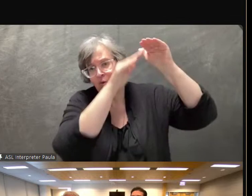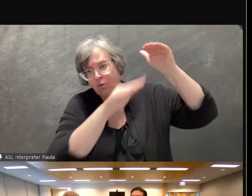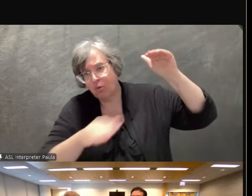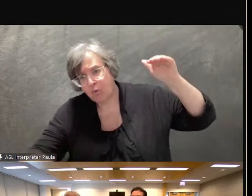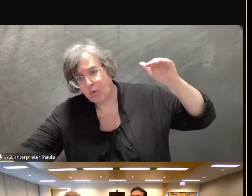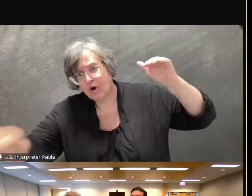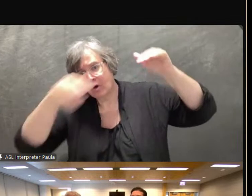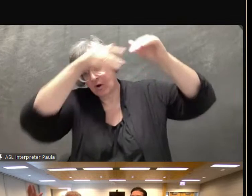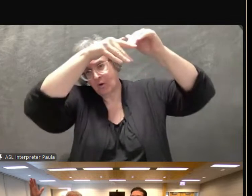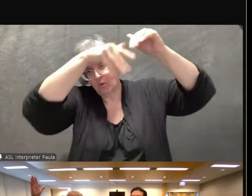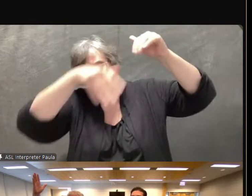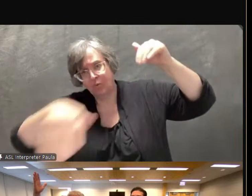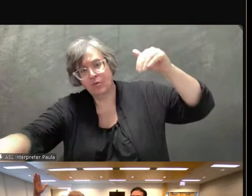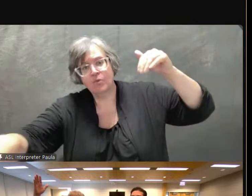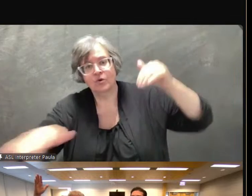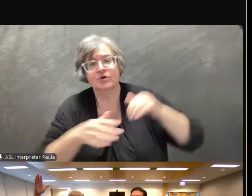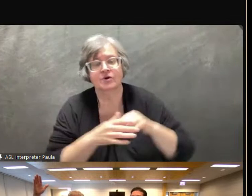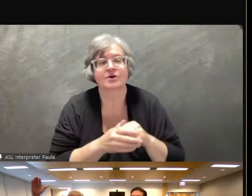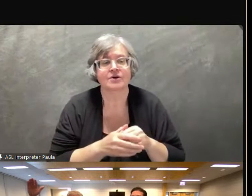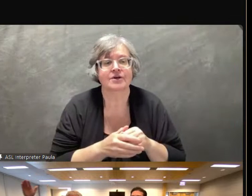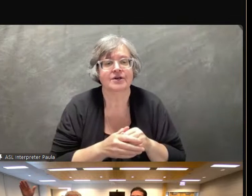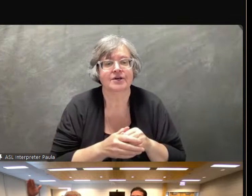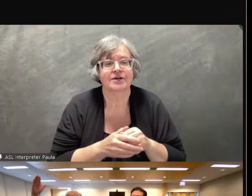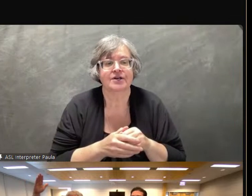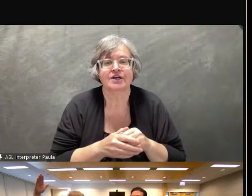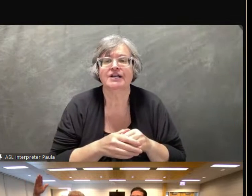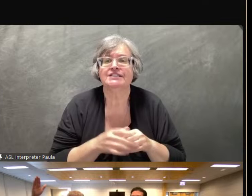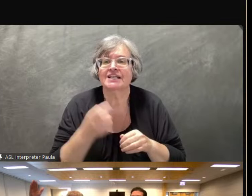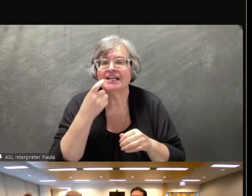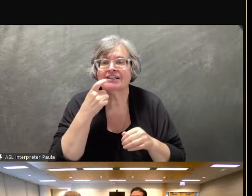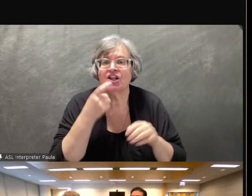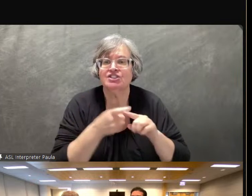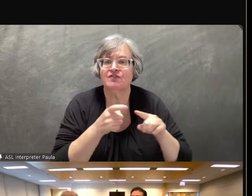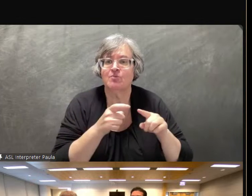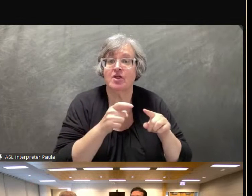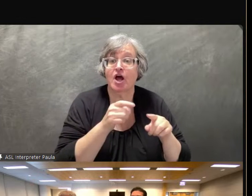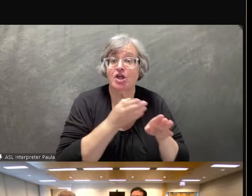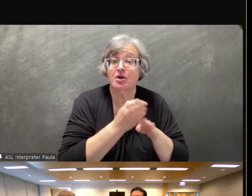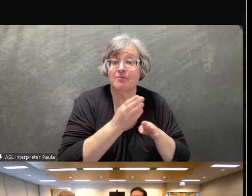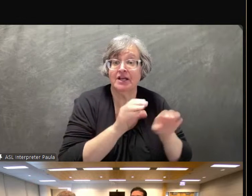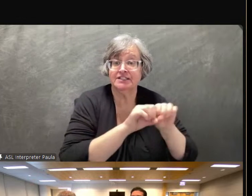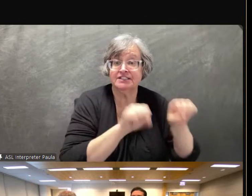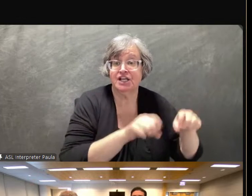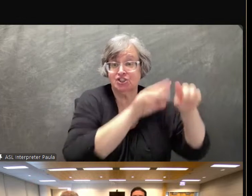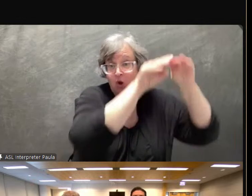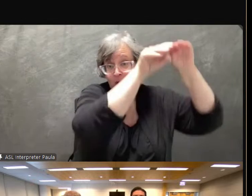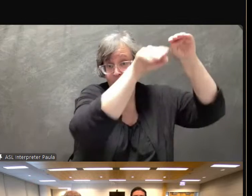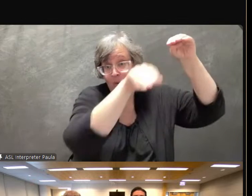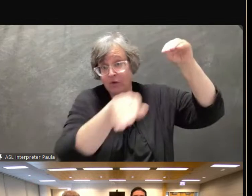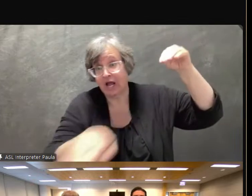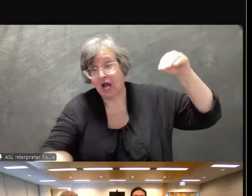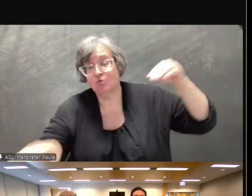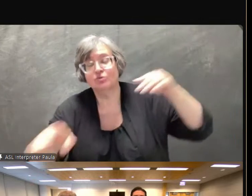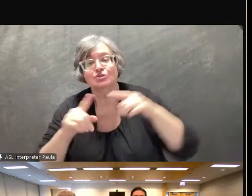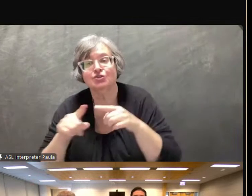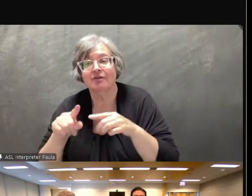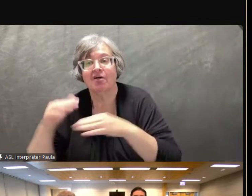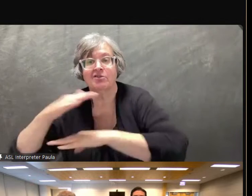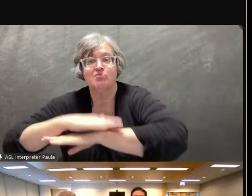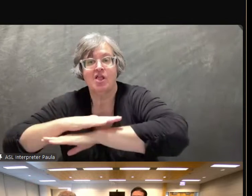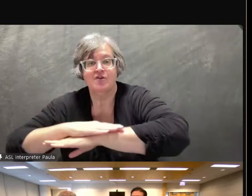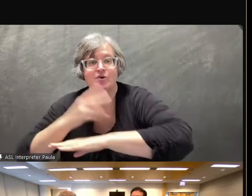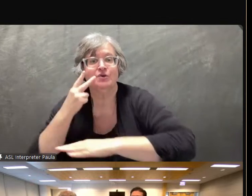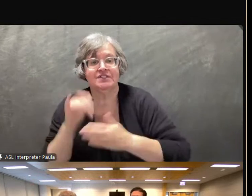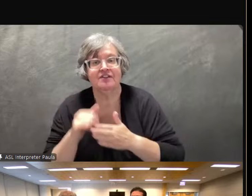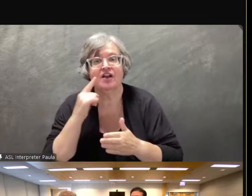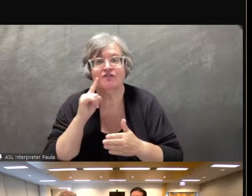waterfall stairwell. So it comes down with this glass sweeping enclosure from the main station house to the platform level. And you're seeing that curved steel erection for that future